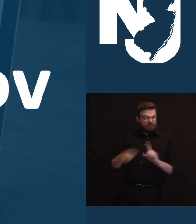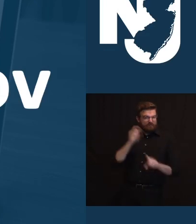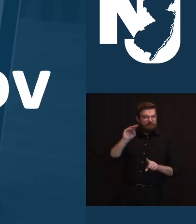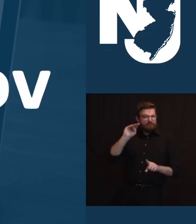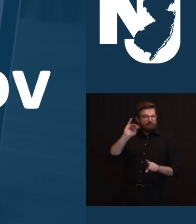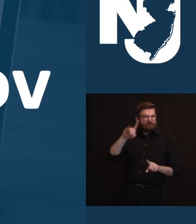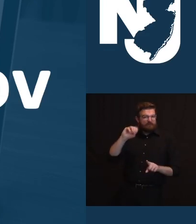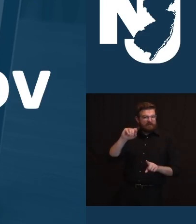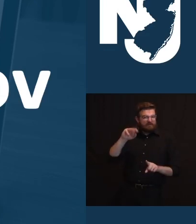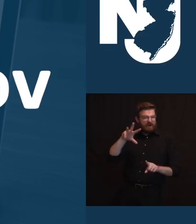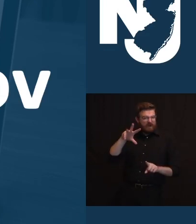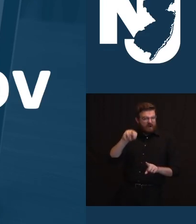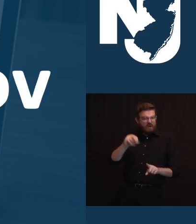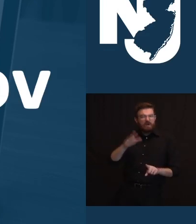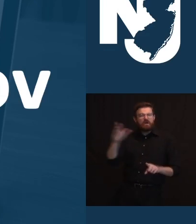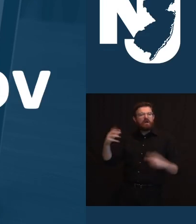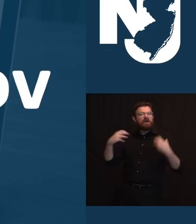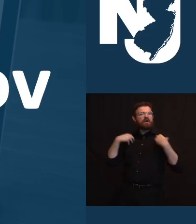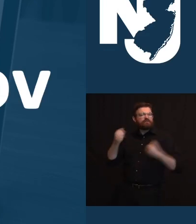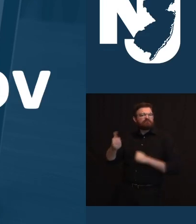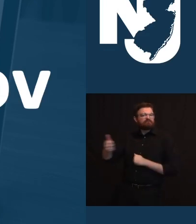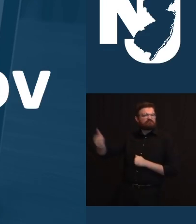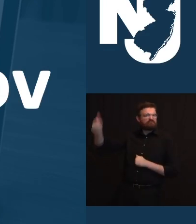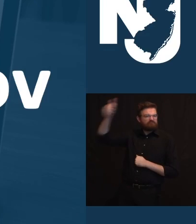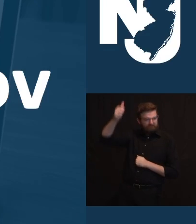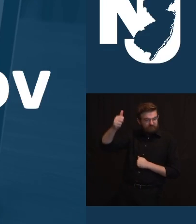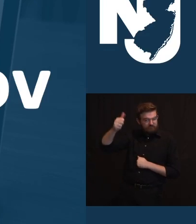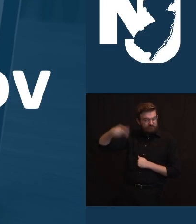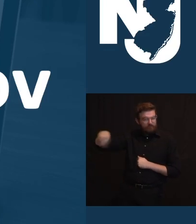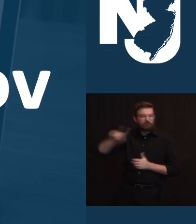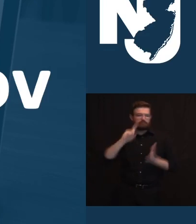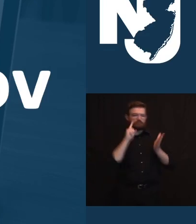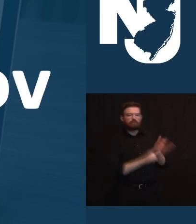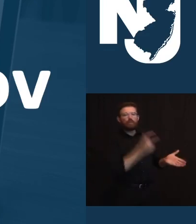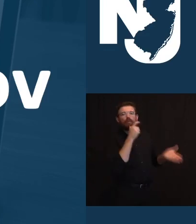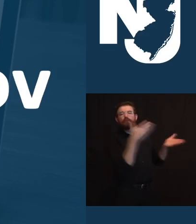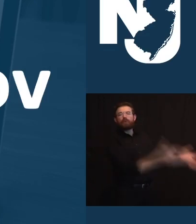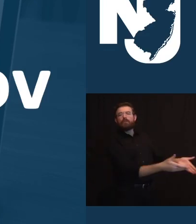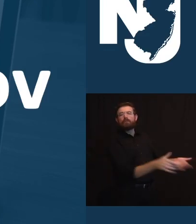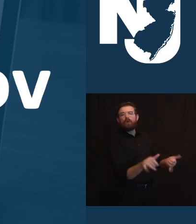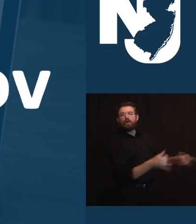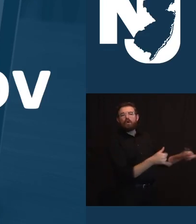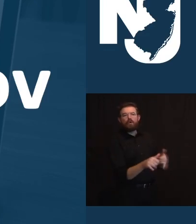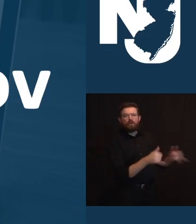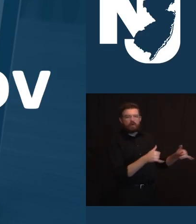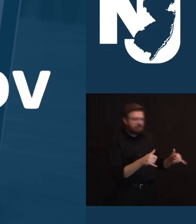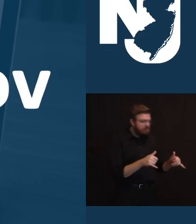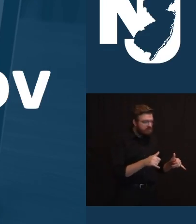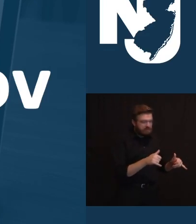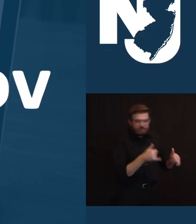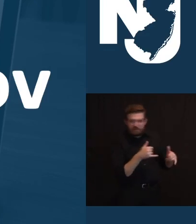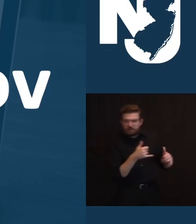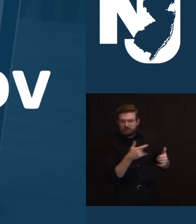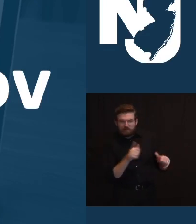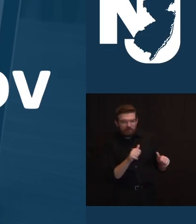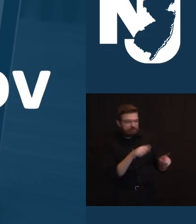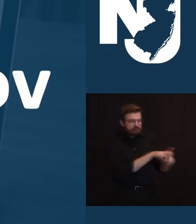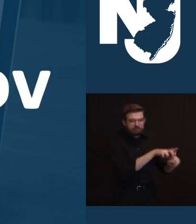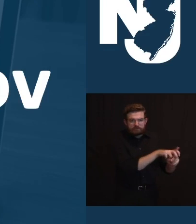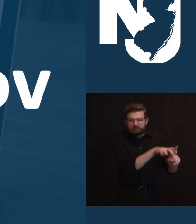and identify anyone else who's been infected. I spoke with Tony this morning. I think he told me since Monday they have 31 positive cases